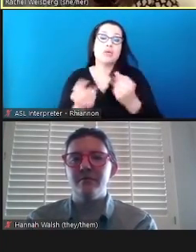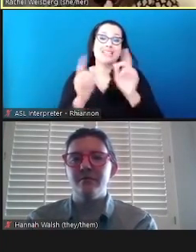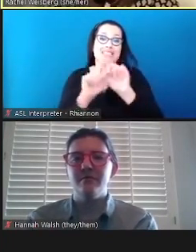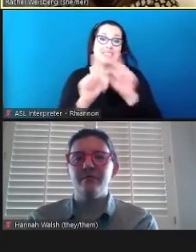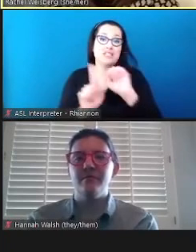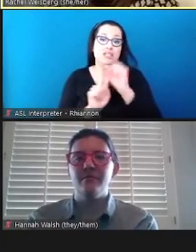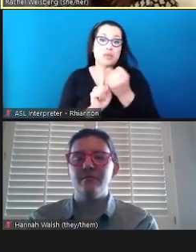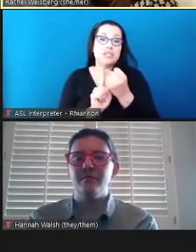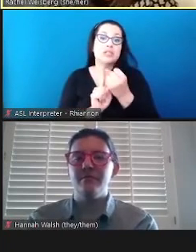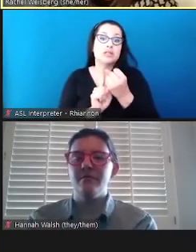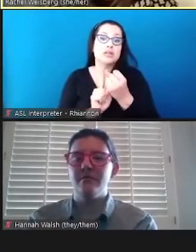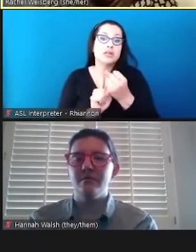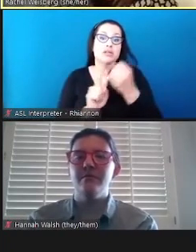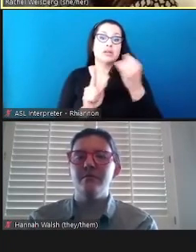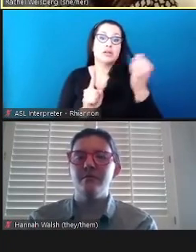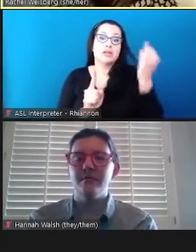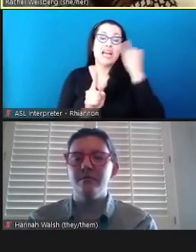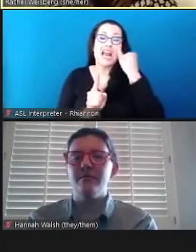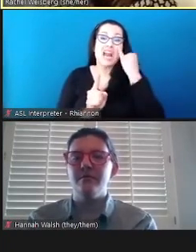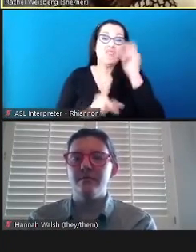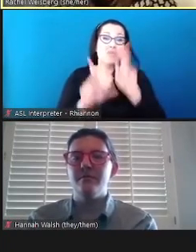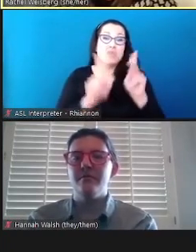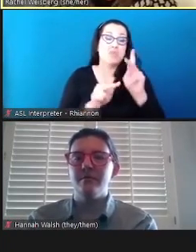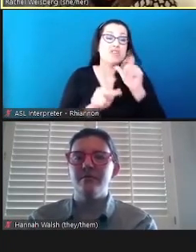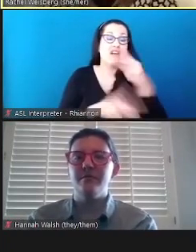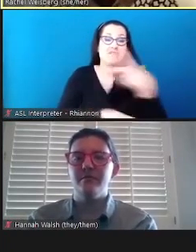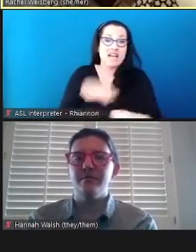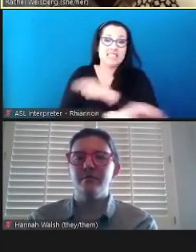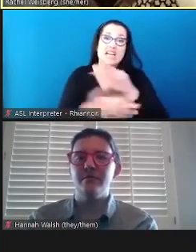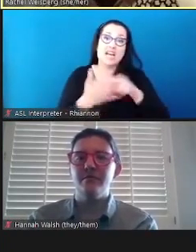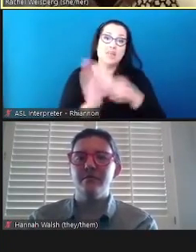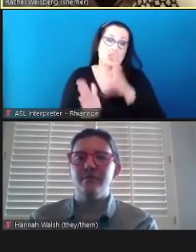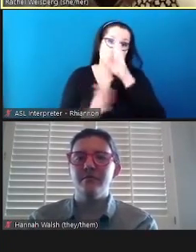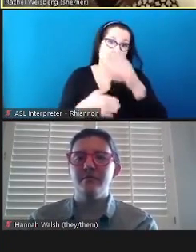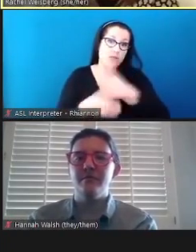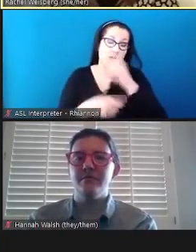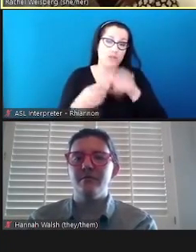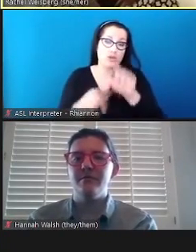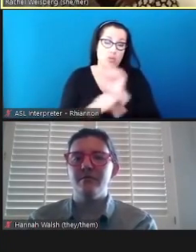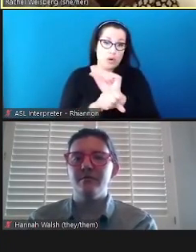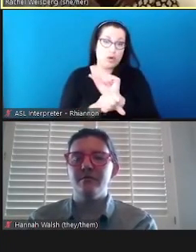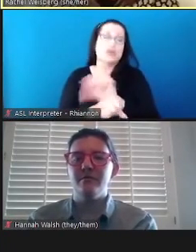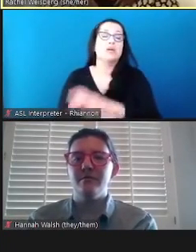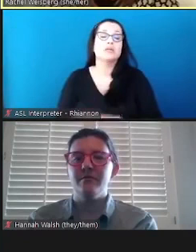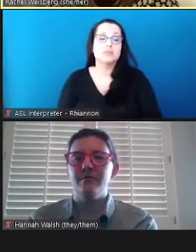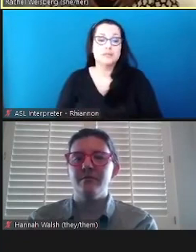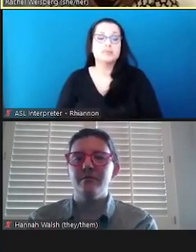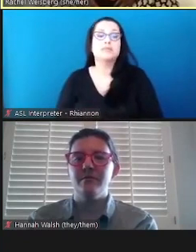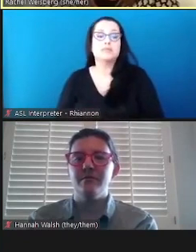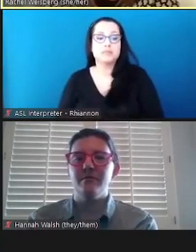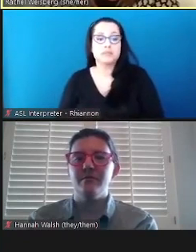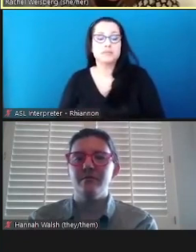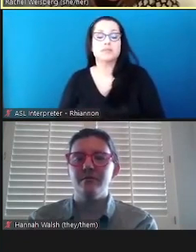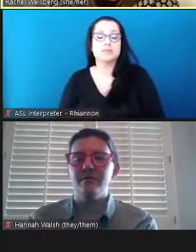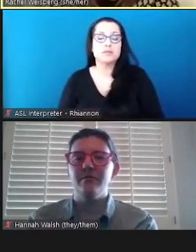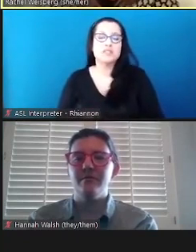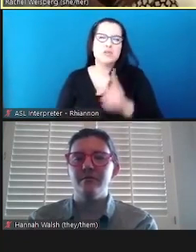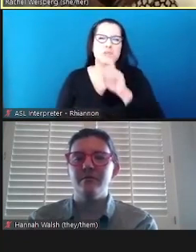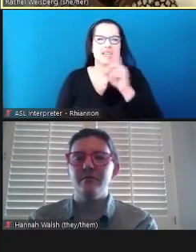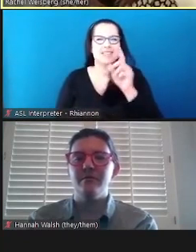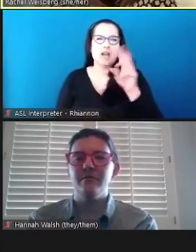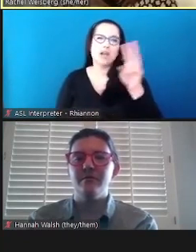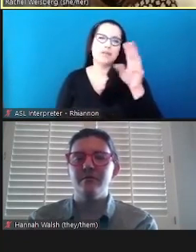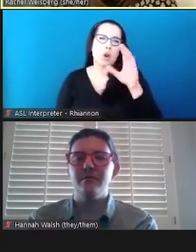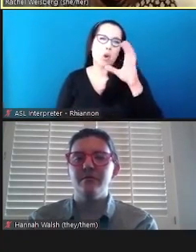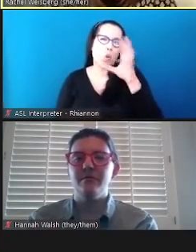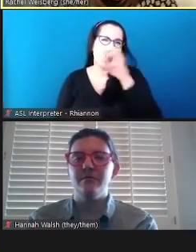absent everyone being vaccinated, there might be a direct threat to the workplace. And so again, this is kind of a weird hypothetical, and it's